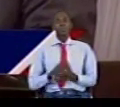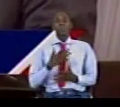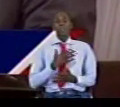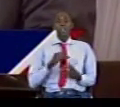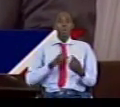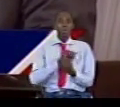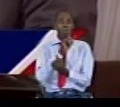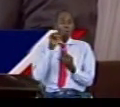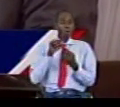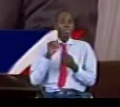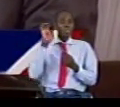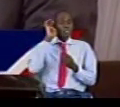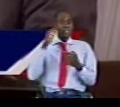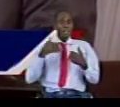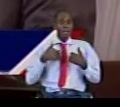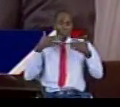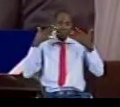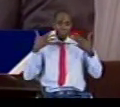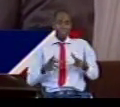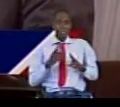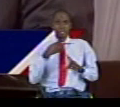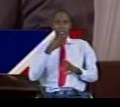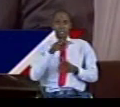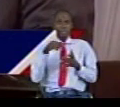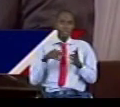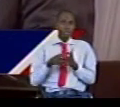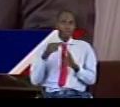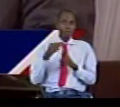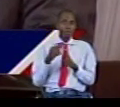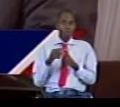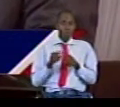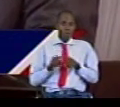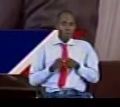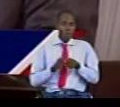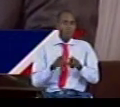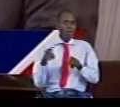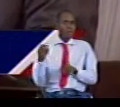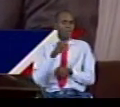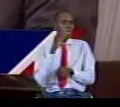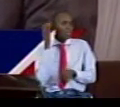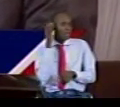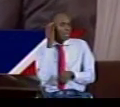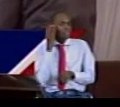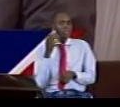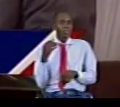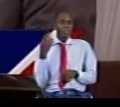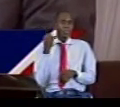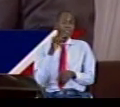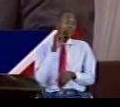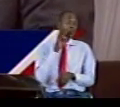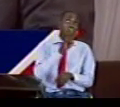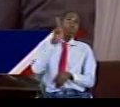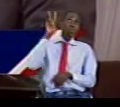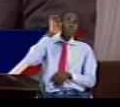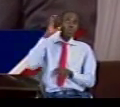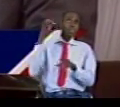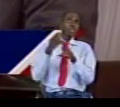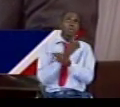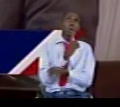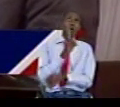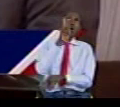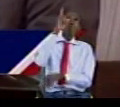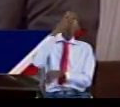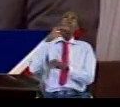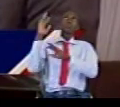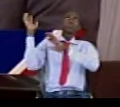he had spoken these things, while they beheld, he was taken up, and a cloud received him